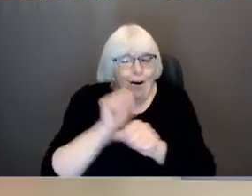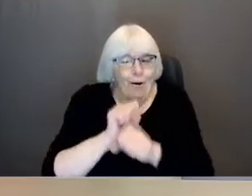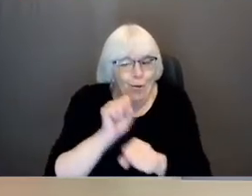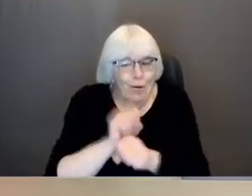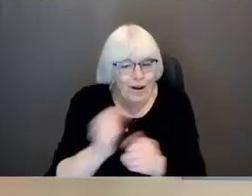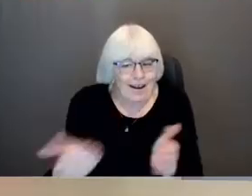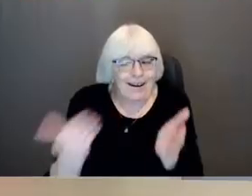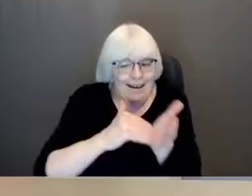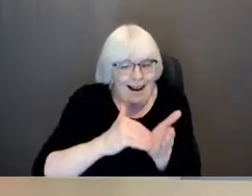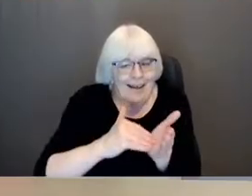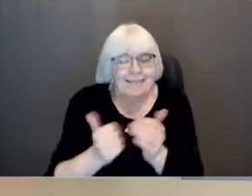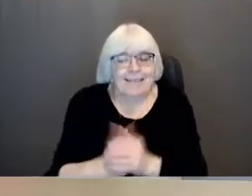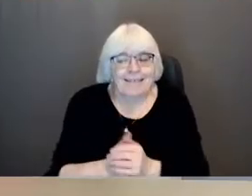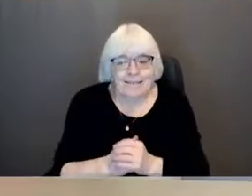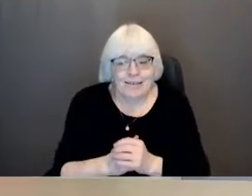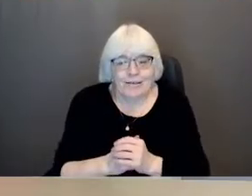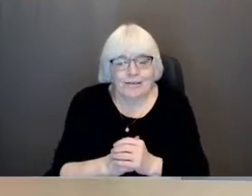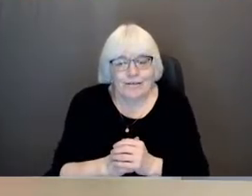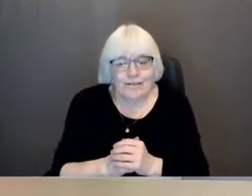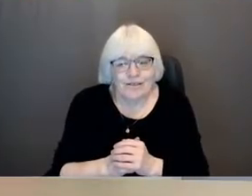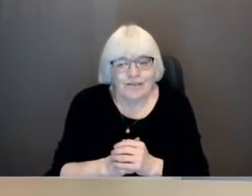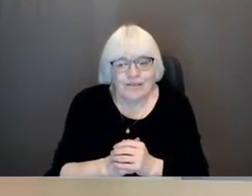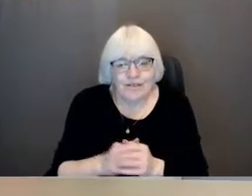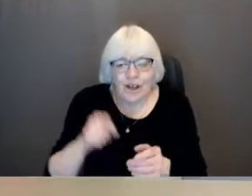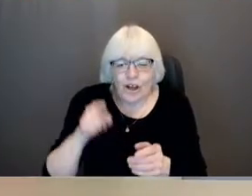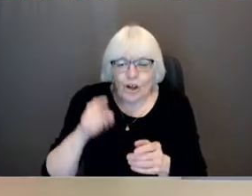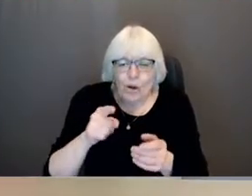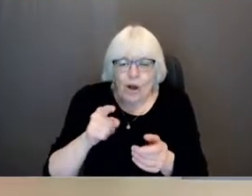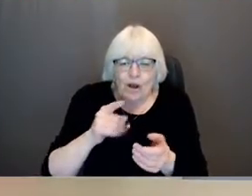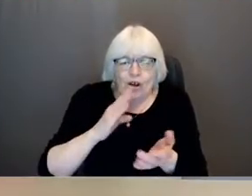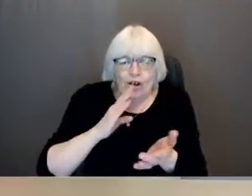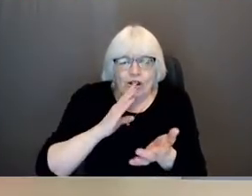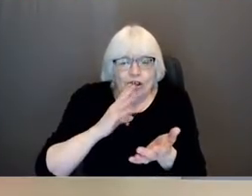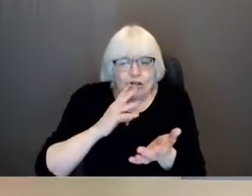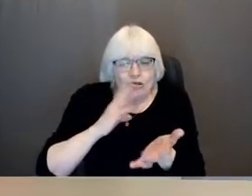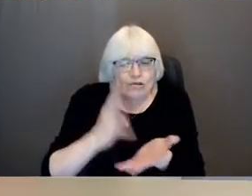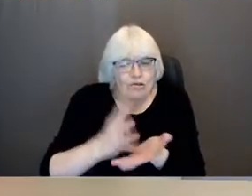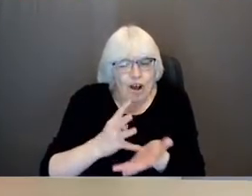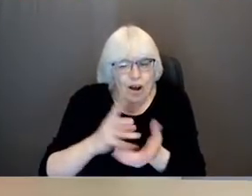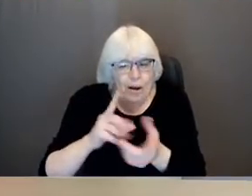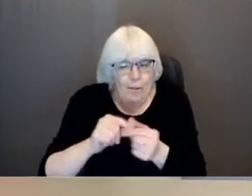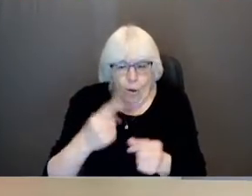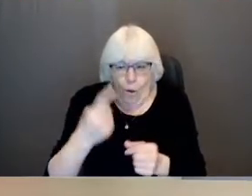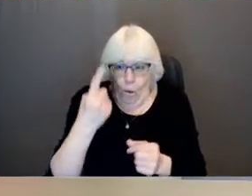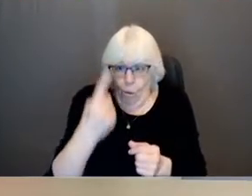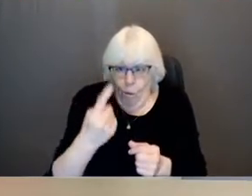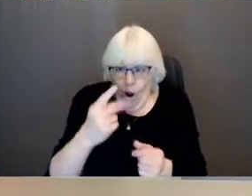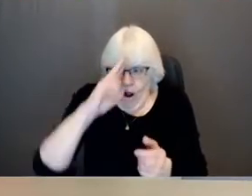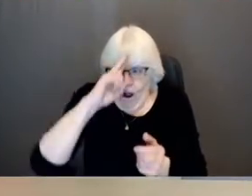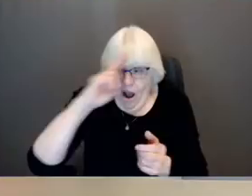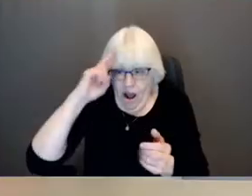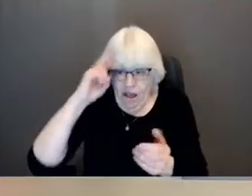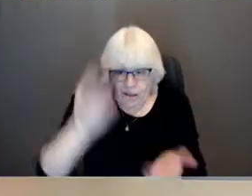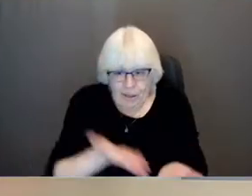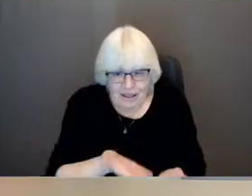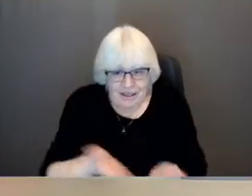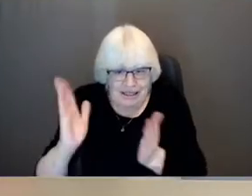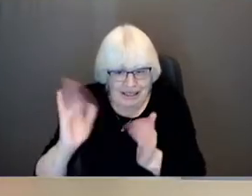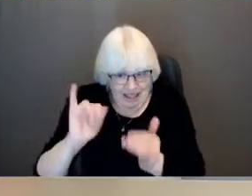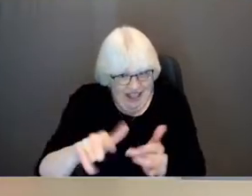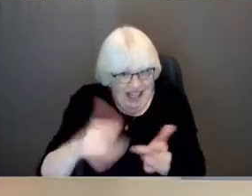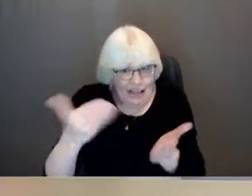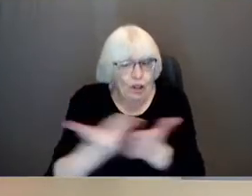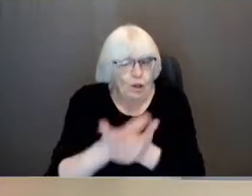has somebody kind of shifted over? There was one new admission yesterday to hospital